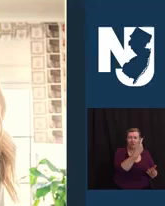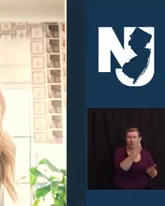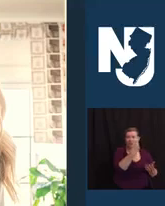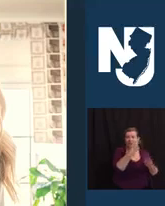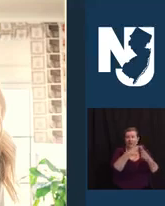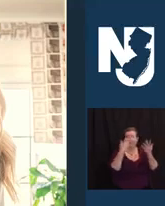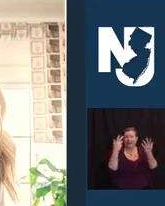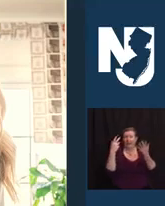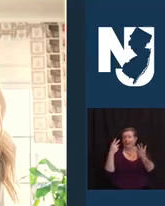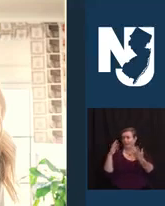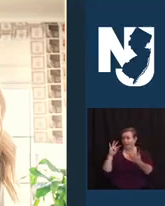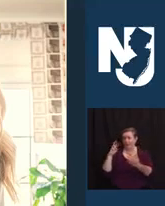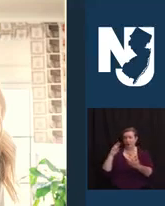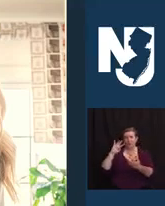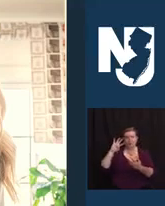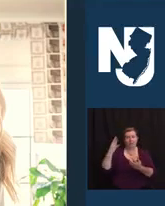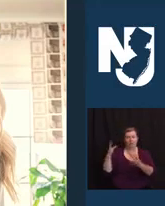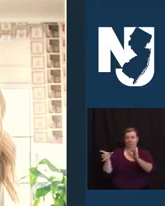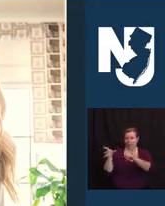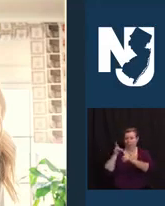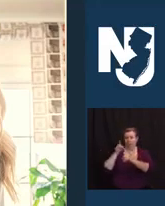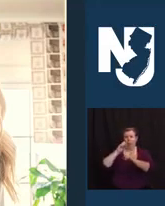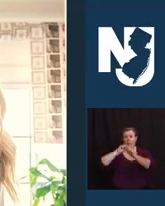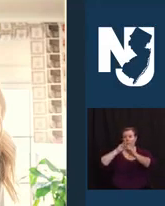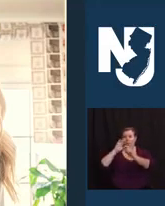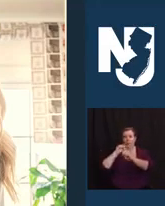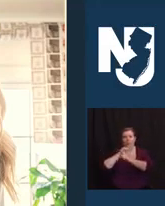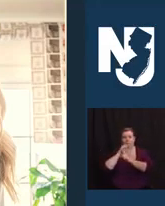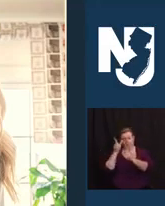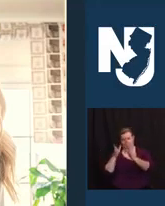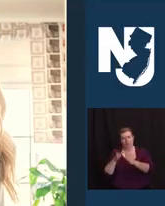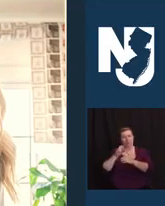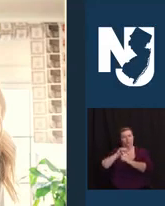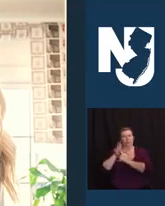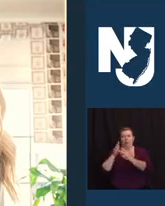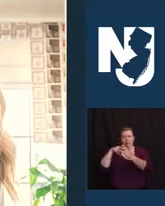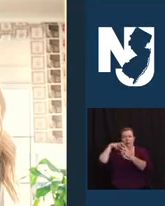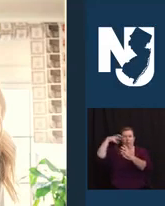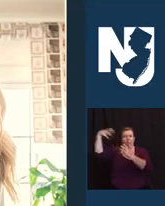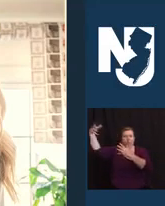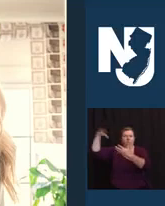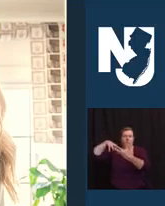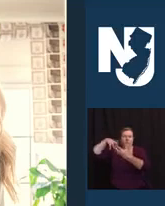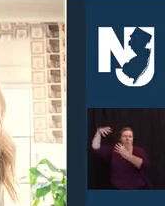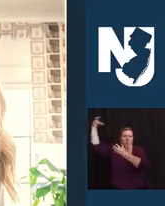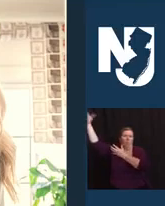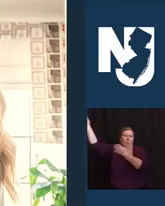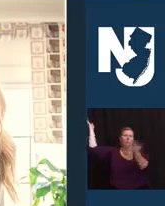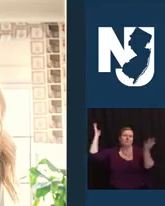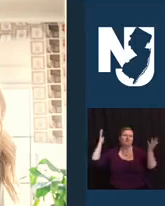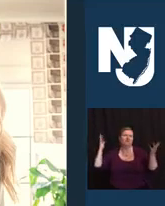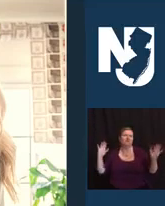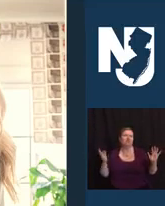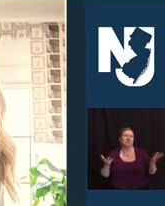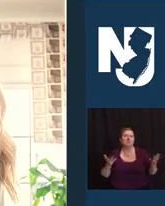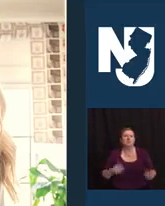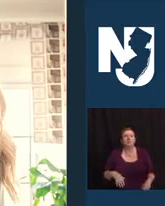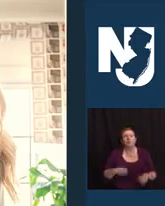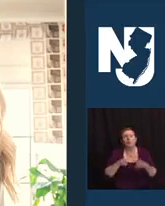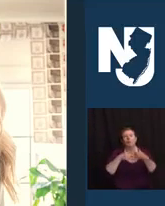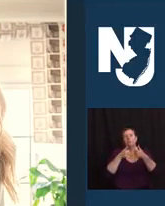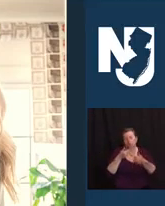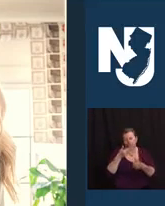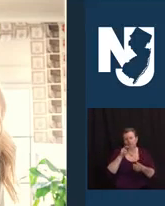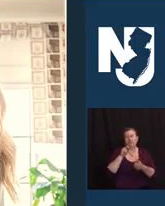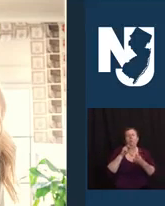before the first case of COVID in New Jersey. Through the emergency grant relief program offered by the EDA, Diana was able to